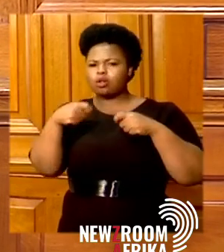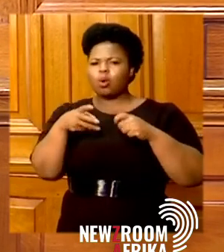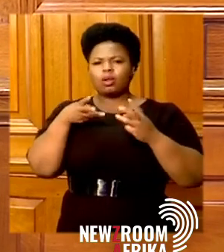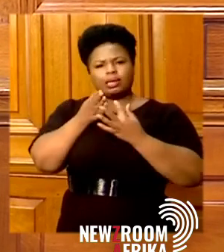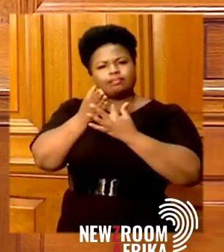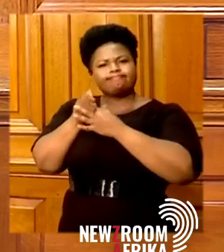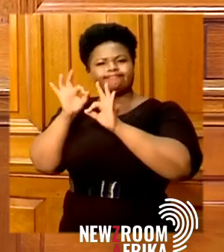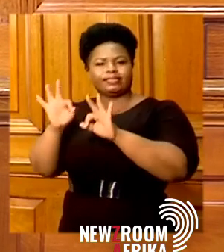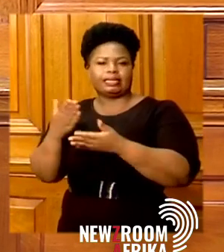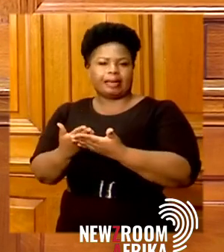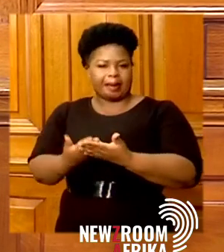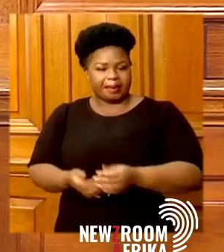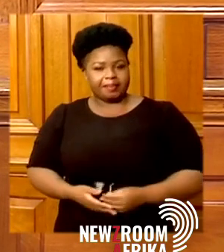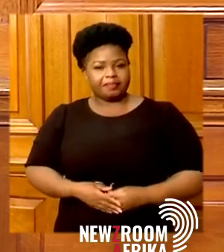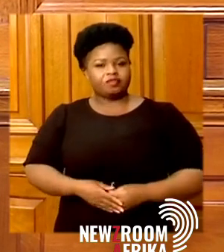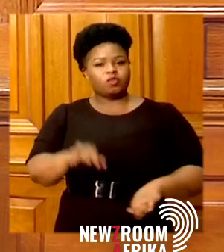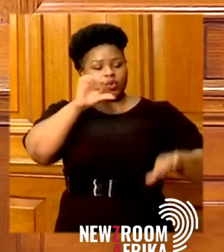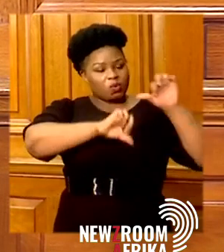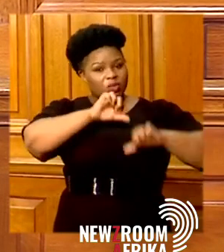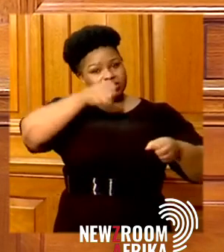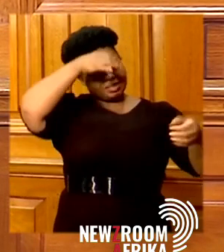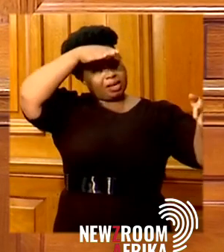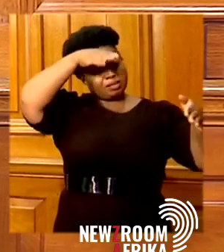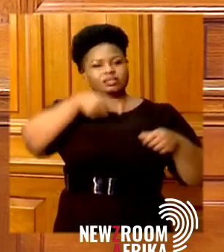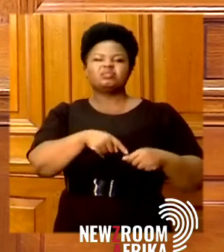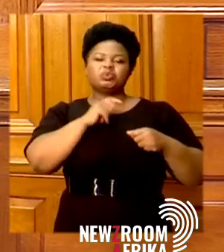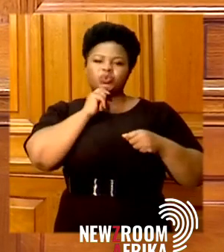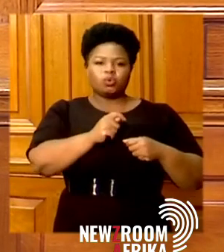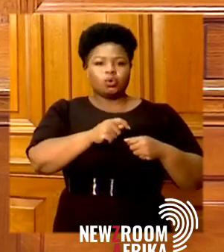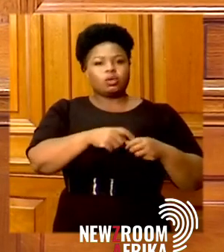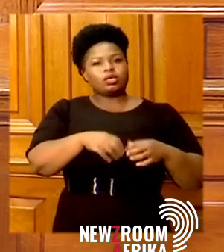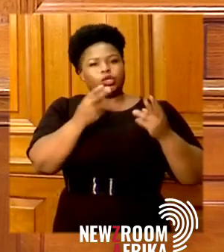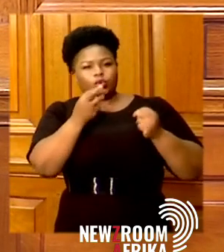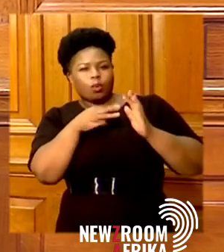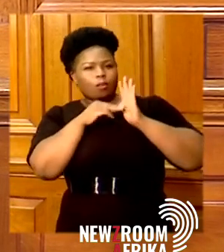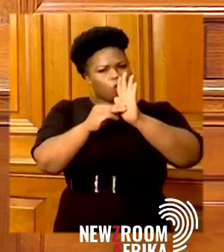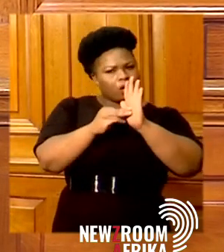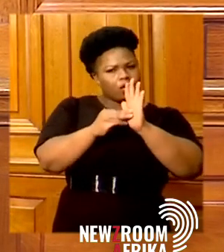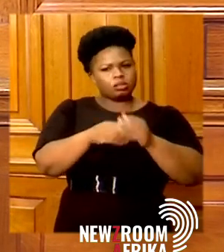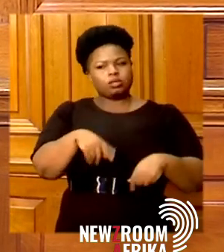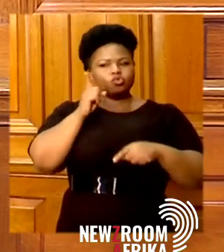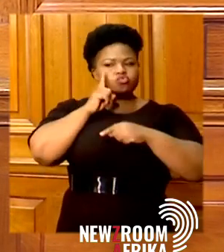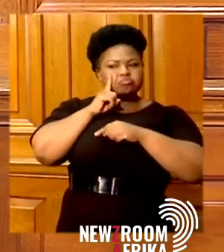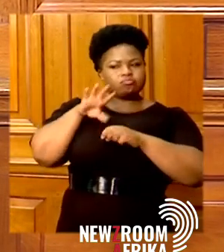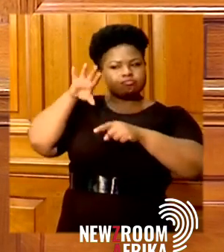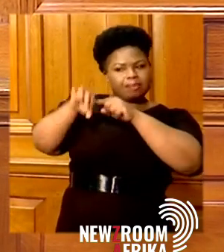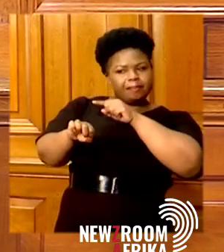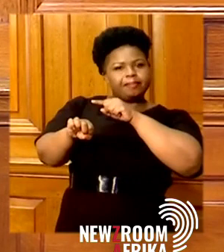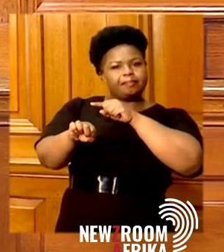And we will, together with our scientists, continue to build models so that we can anticipate